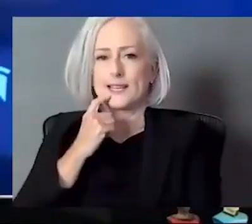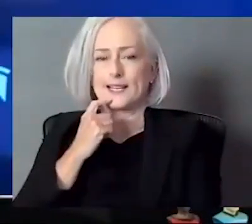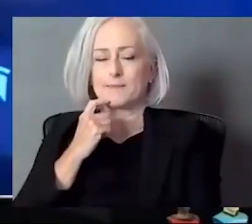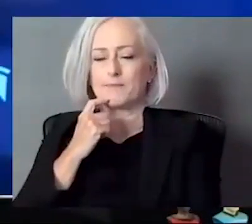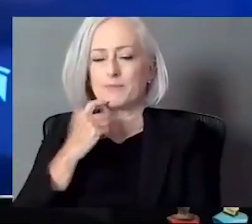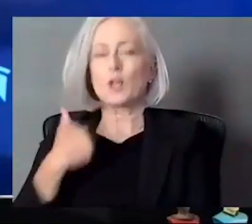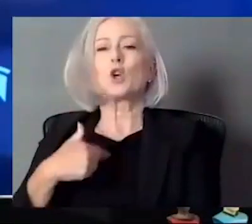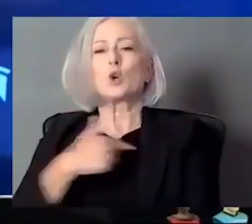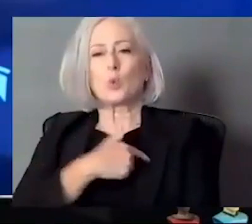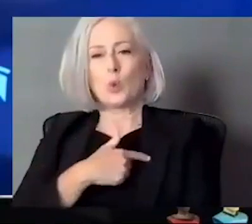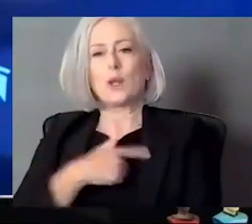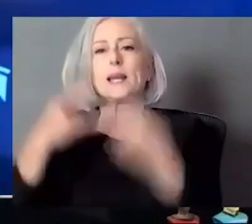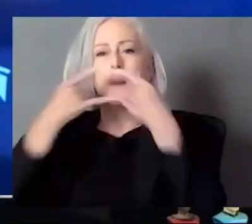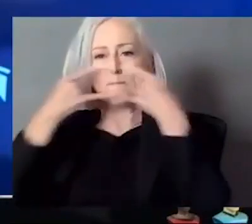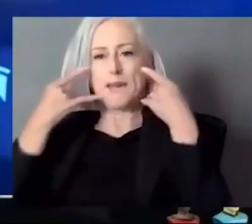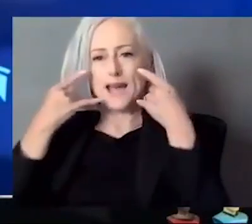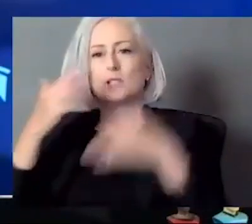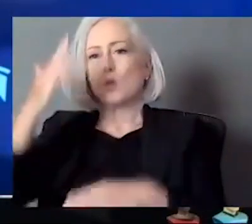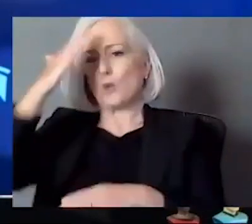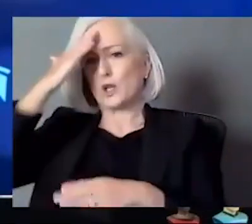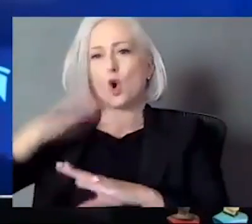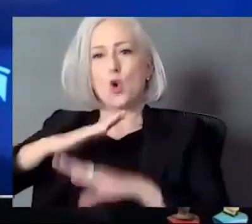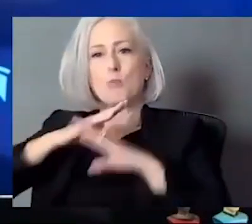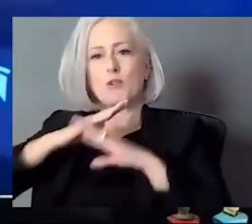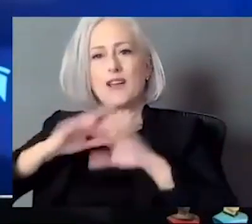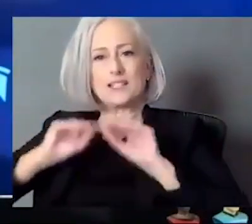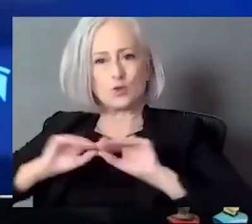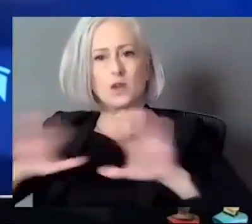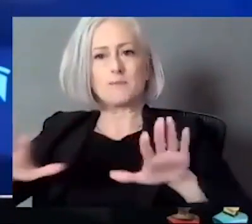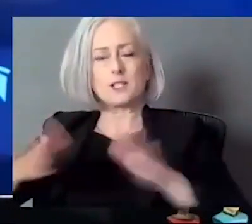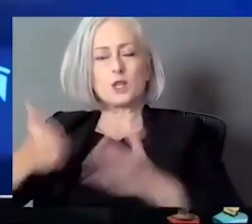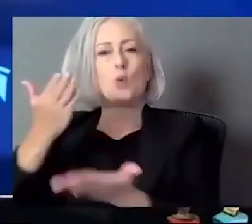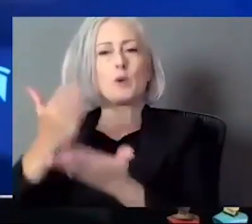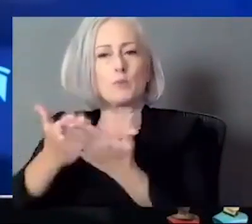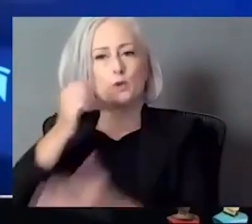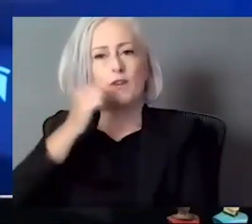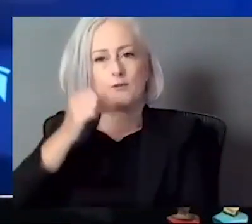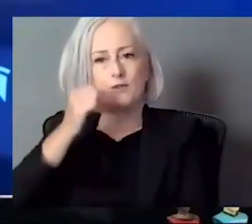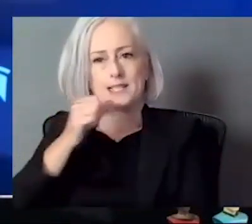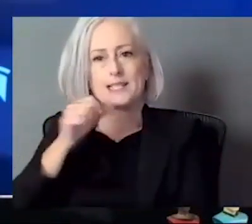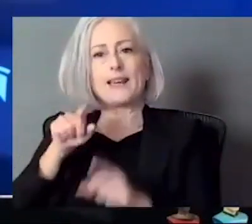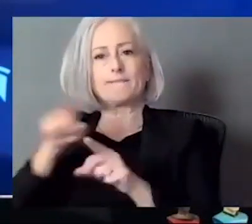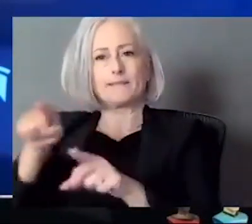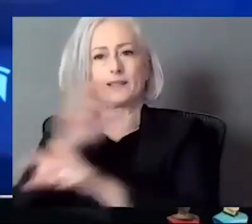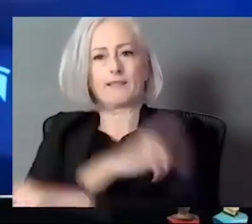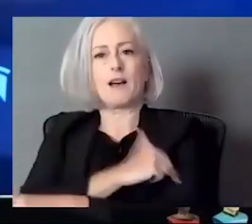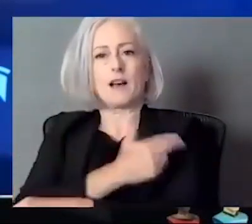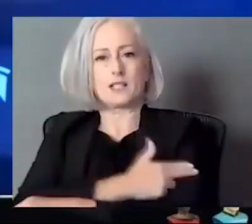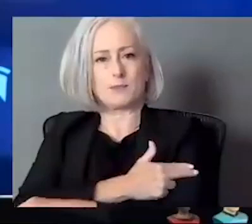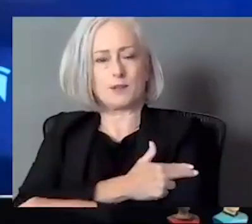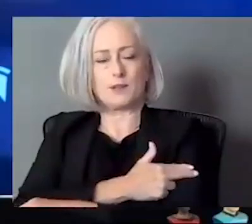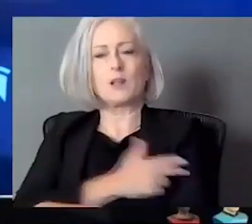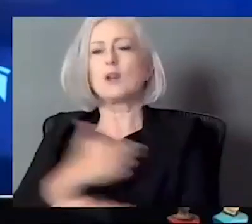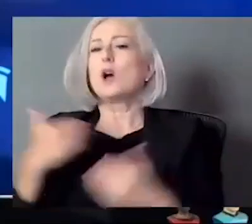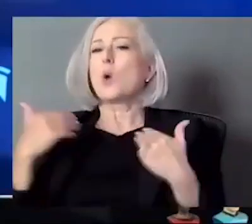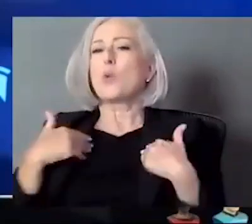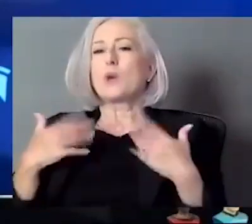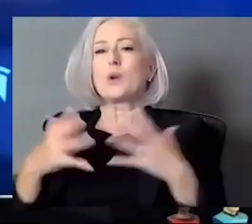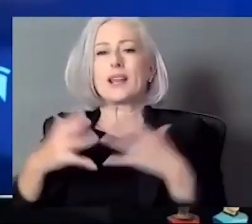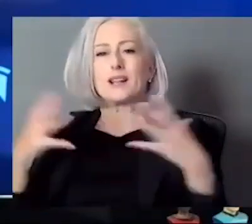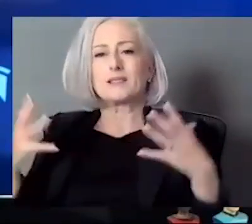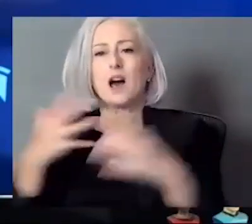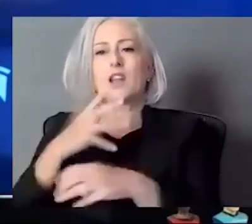prevents transmission. We've proven that in the hospital every day. When we had a lot of COVID-19 and we didn't have vaccination, we didn't give